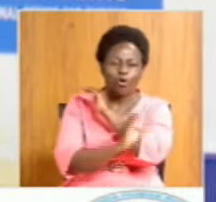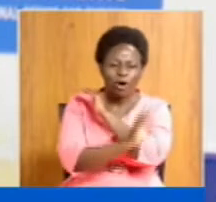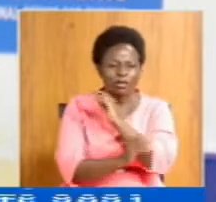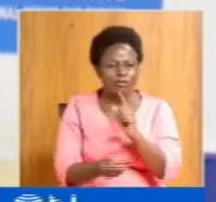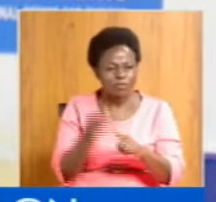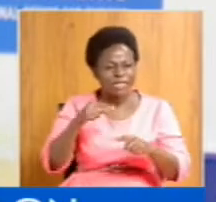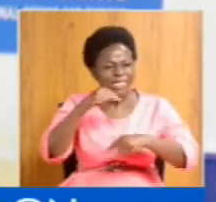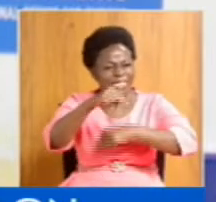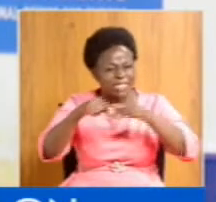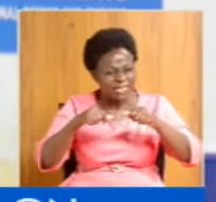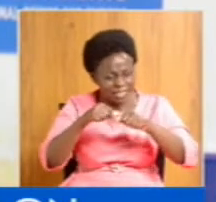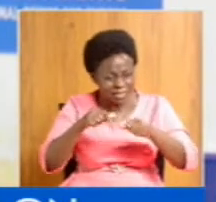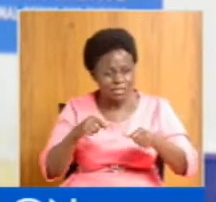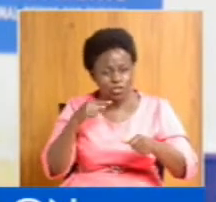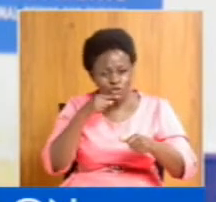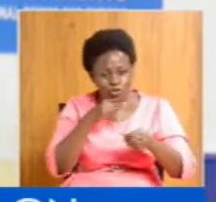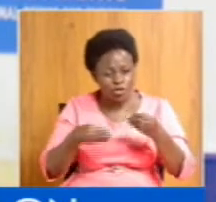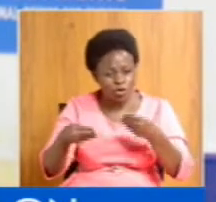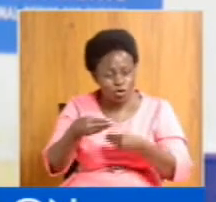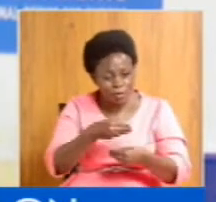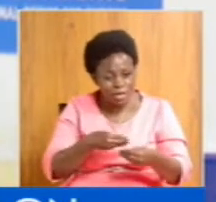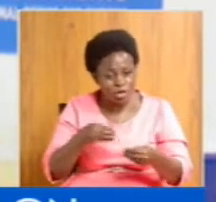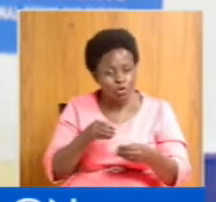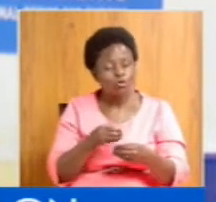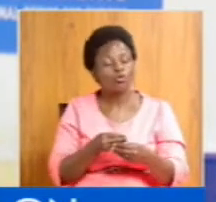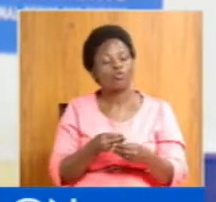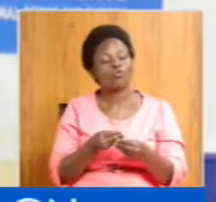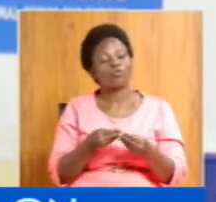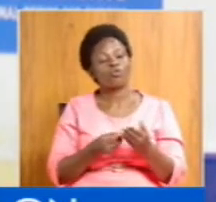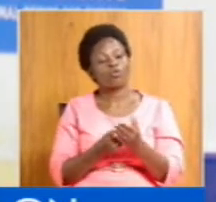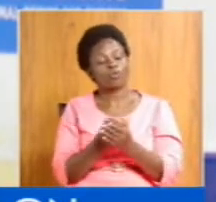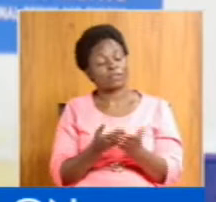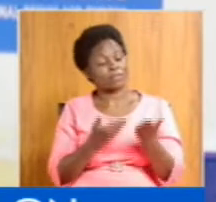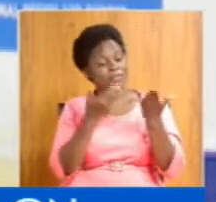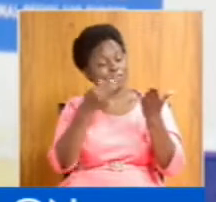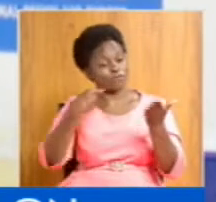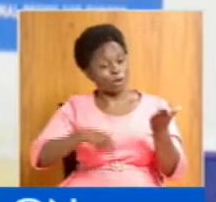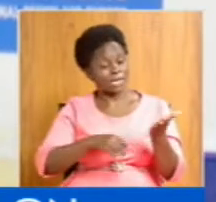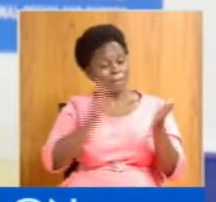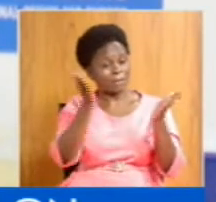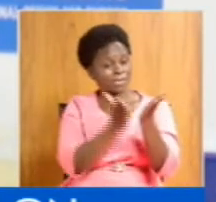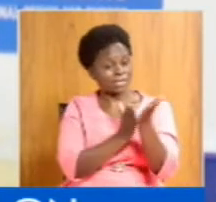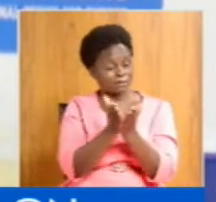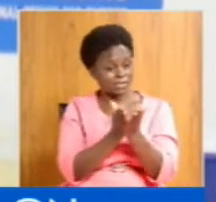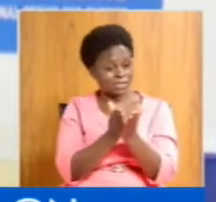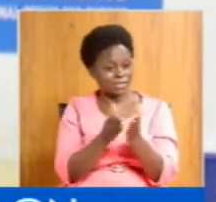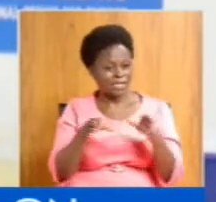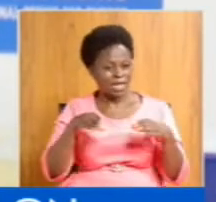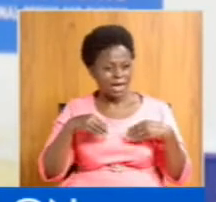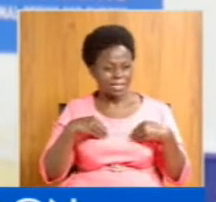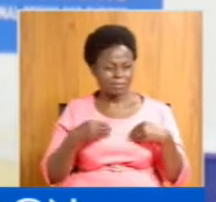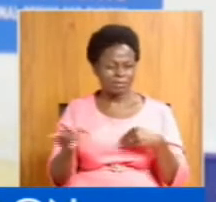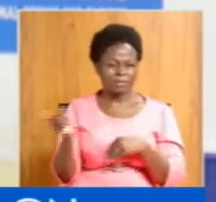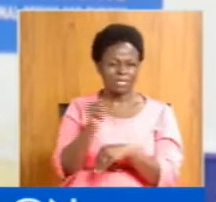attain sustainable socioeconomic growth is through provision of quality public services. Allow me to go back to the